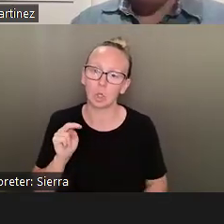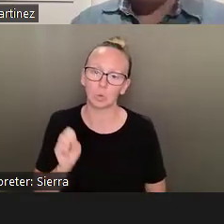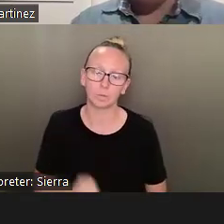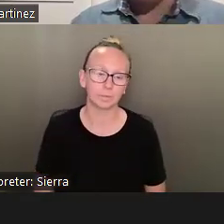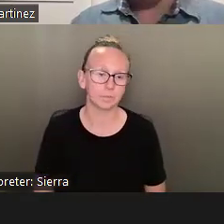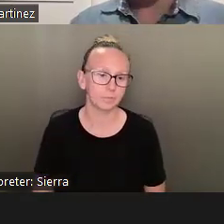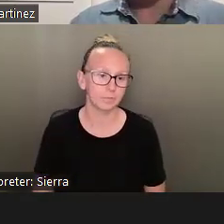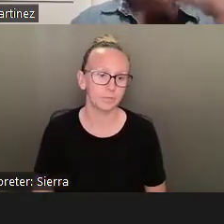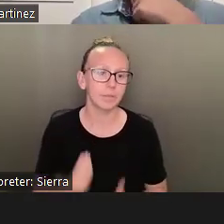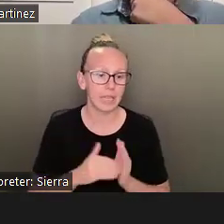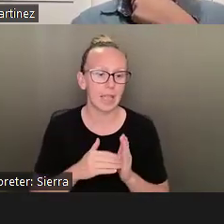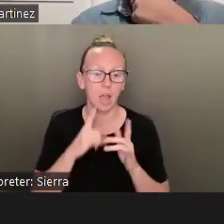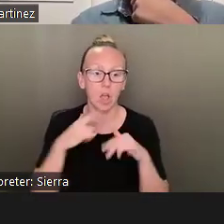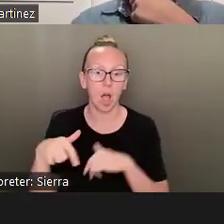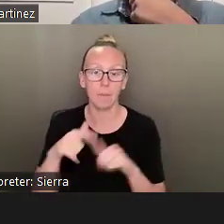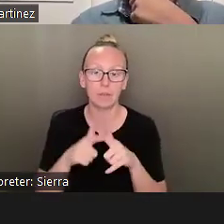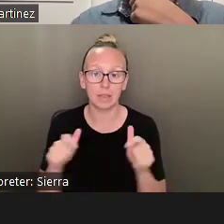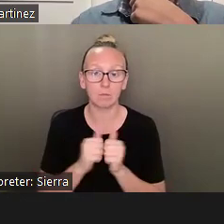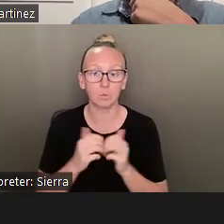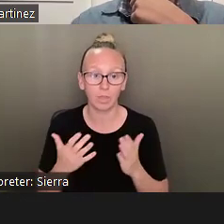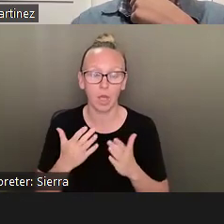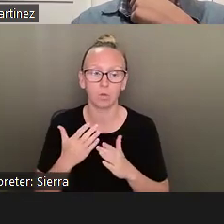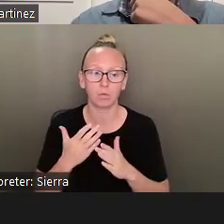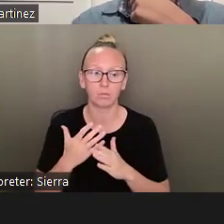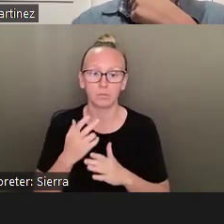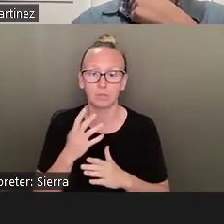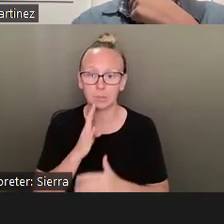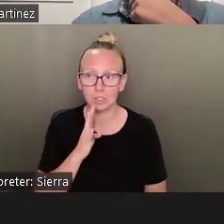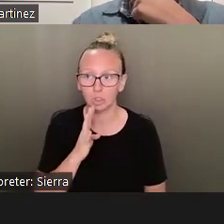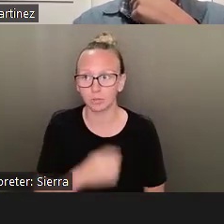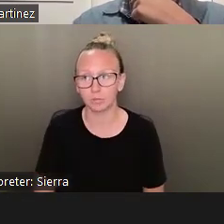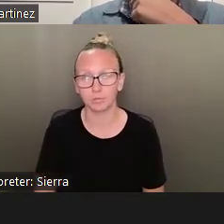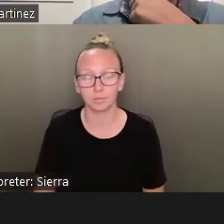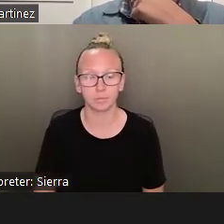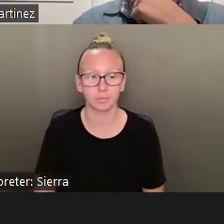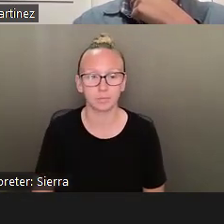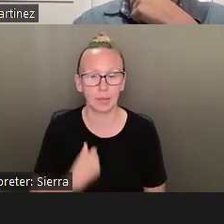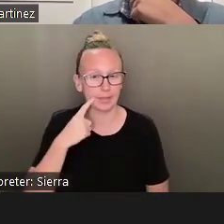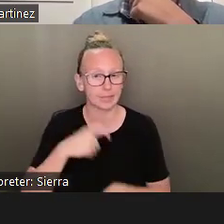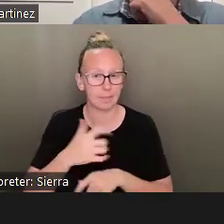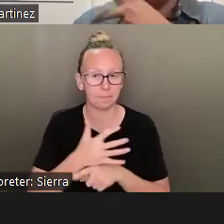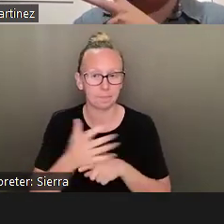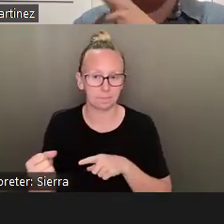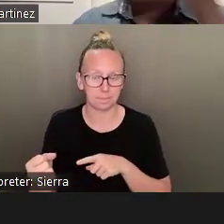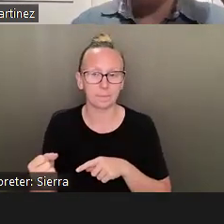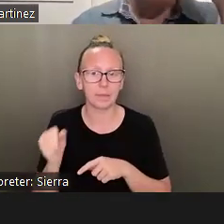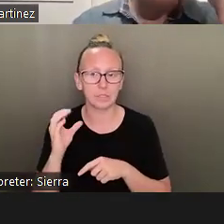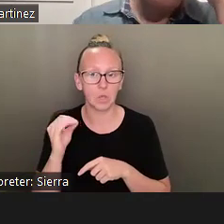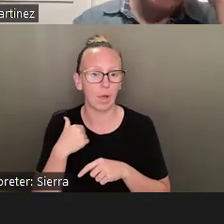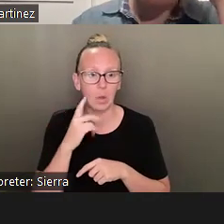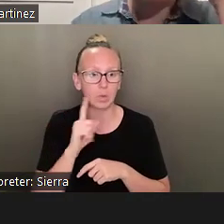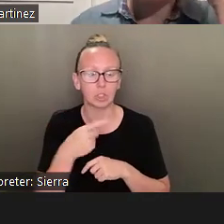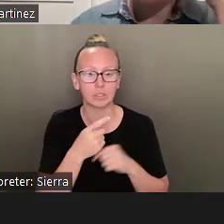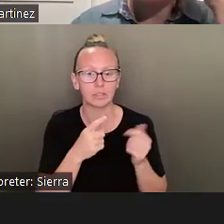Again, what is common language without speech? And I think because we're running low on time, I'll pass through these